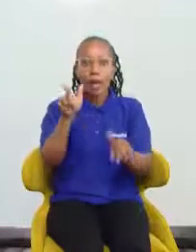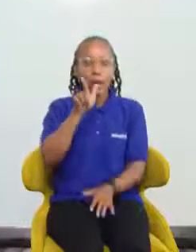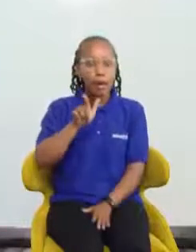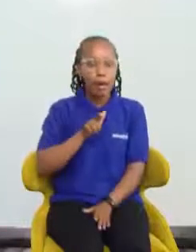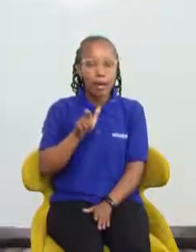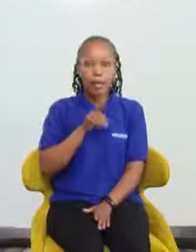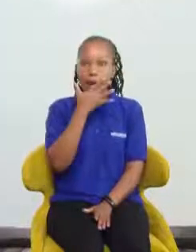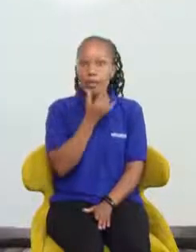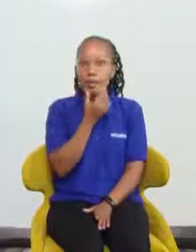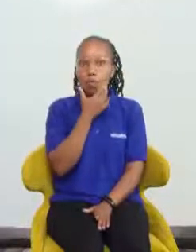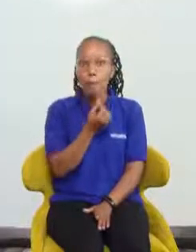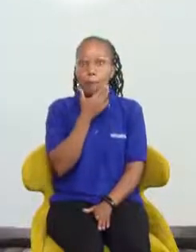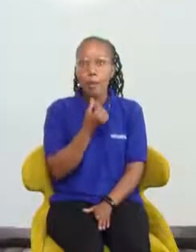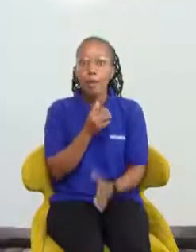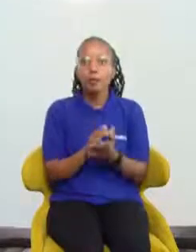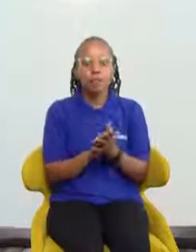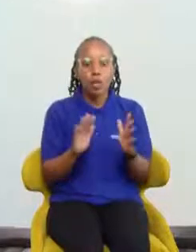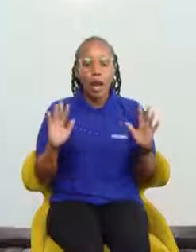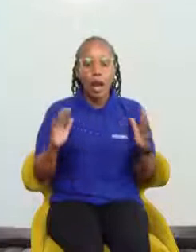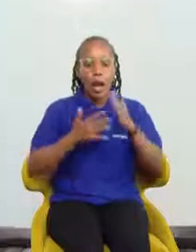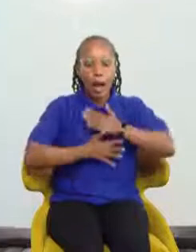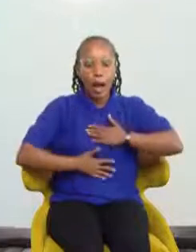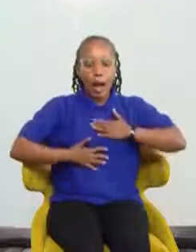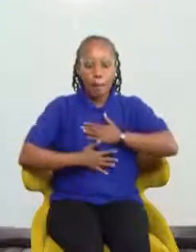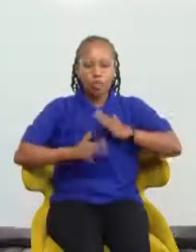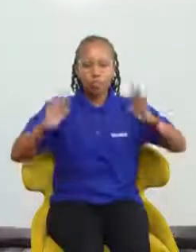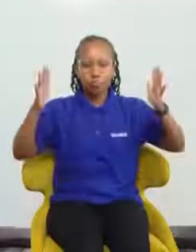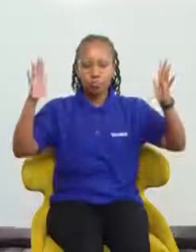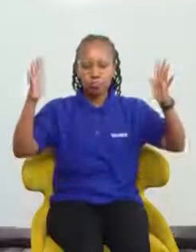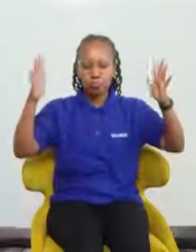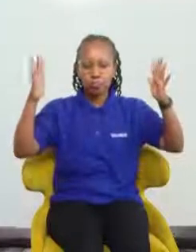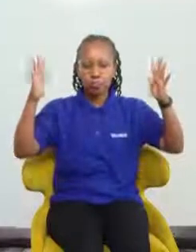gentlemen, join me in appreciating the panel before us.